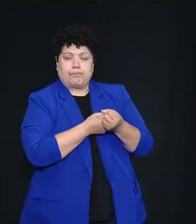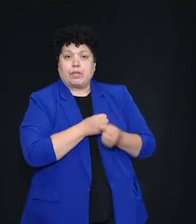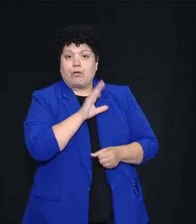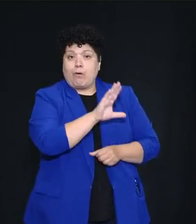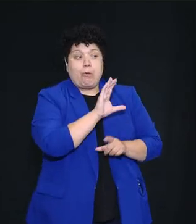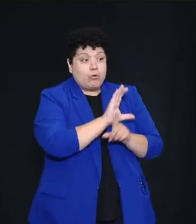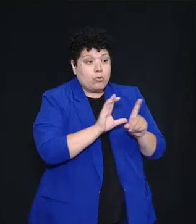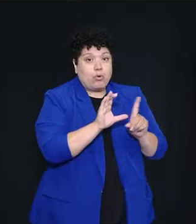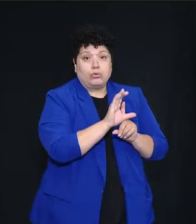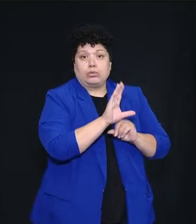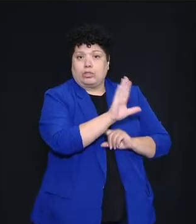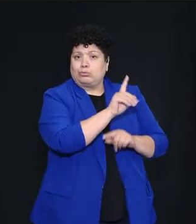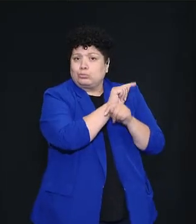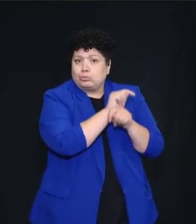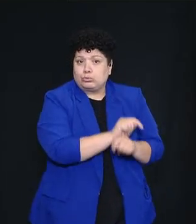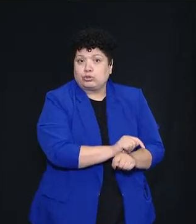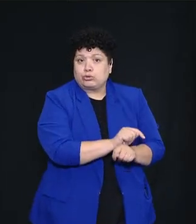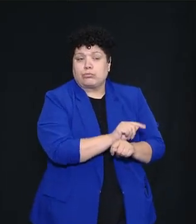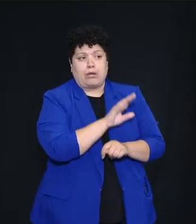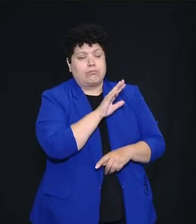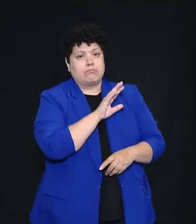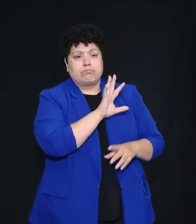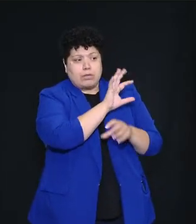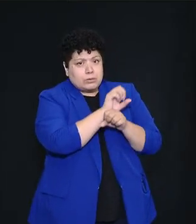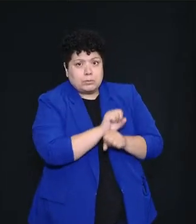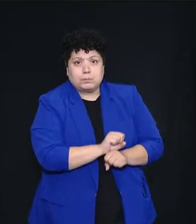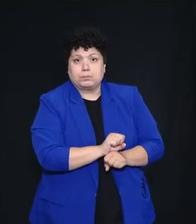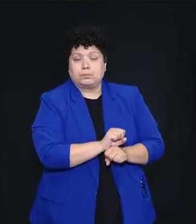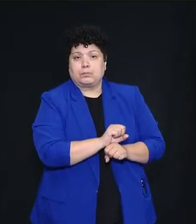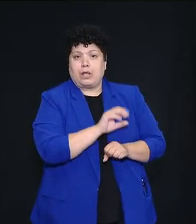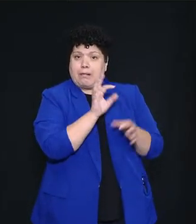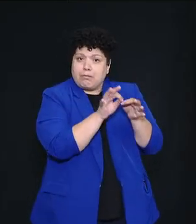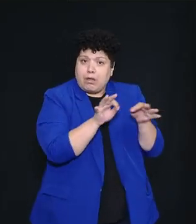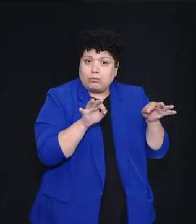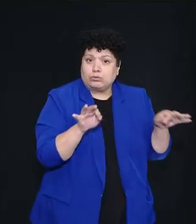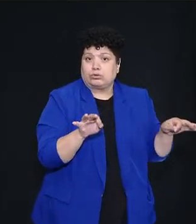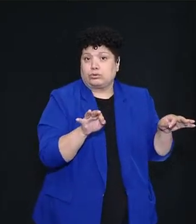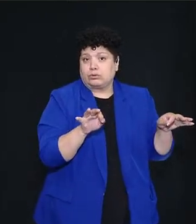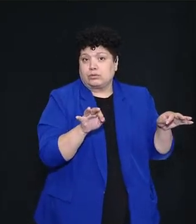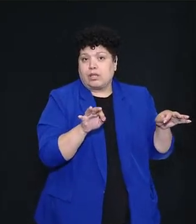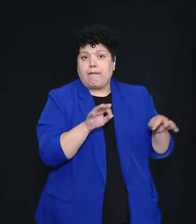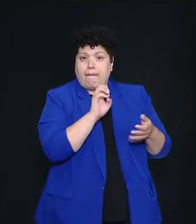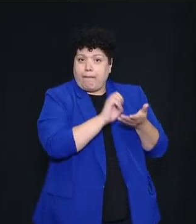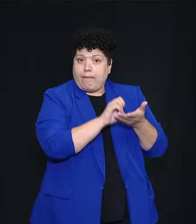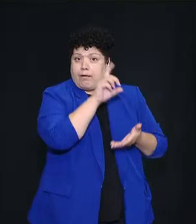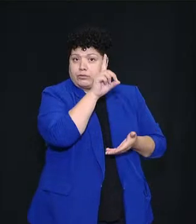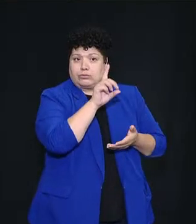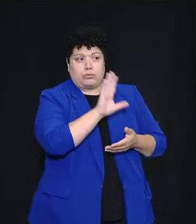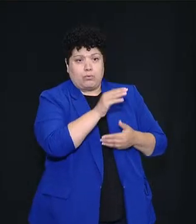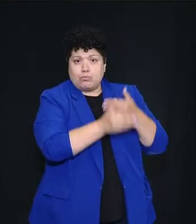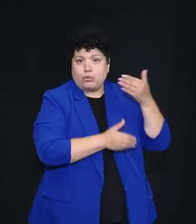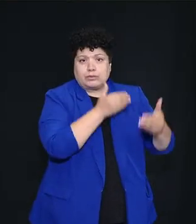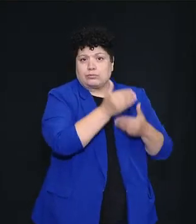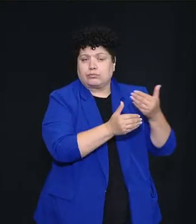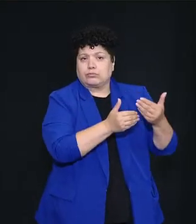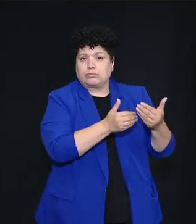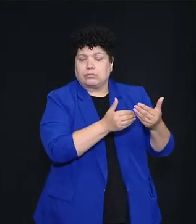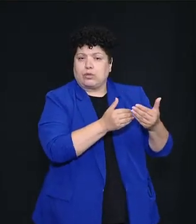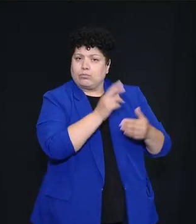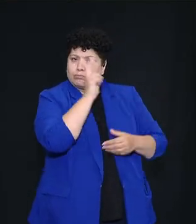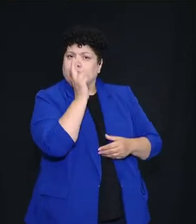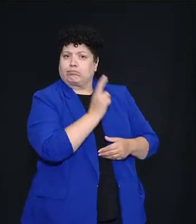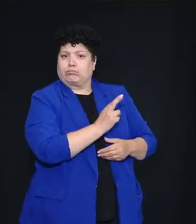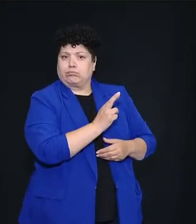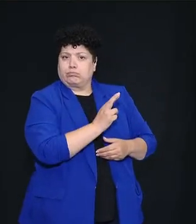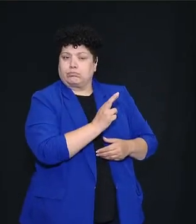their cultural traditions, customs, languages, and educational processes in the